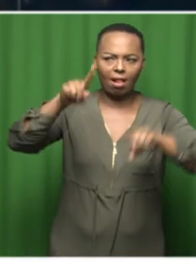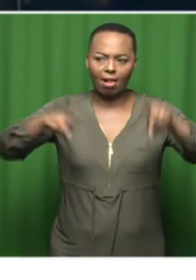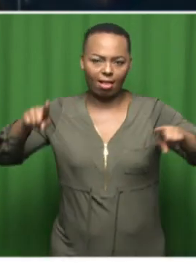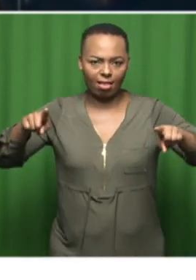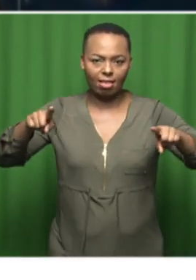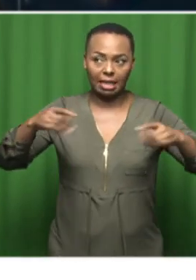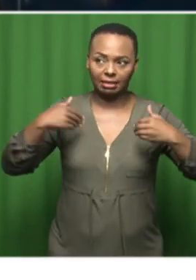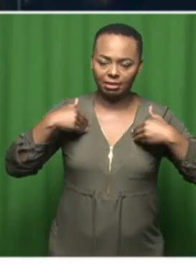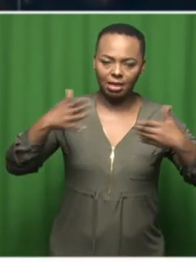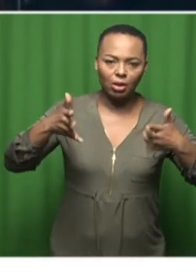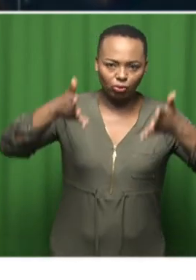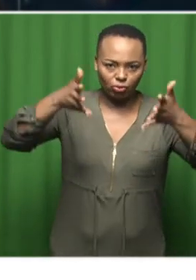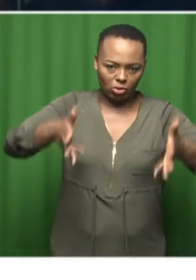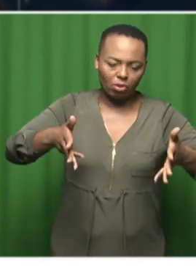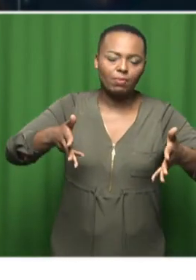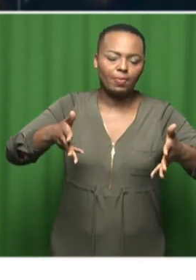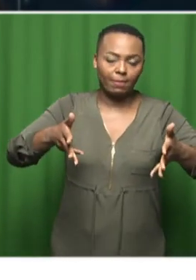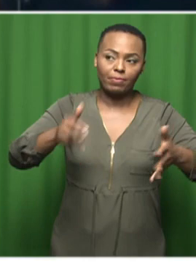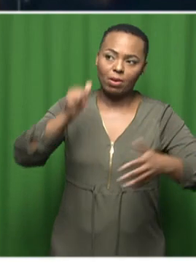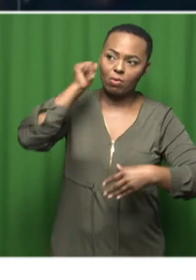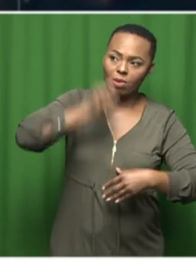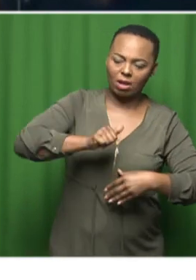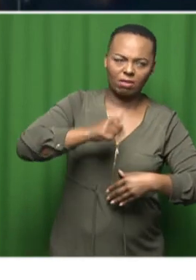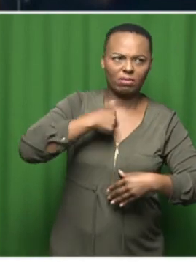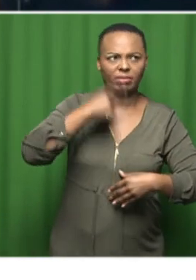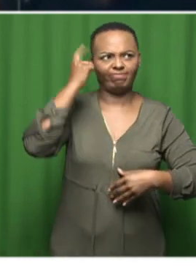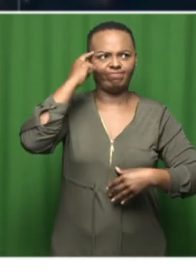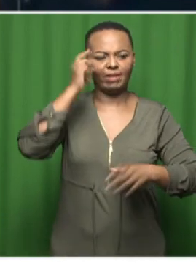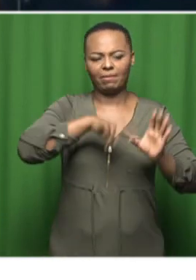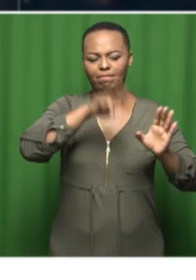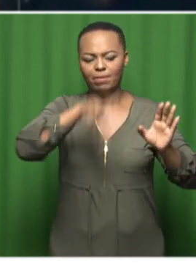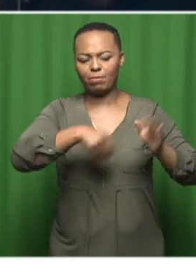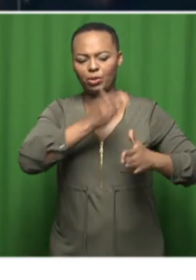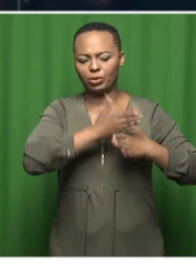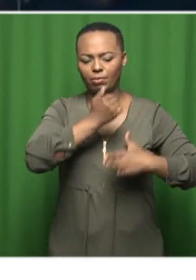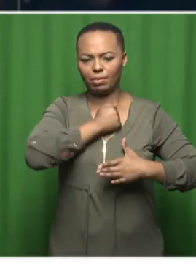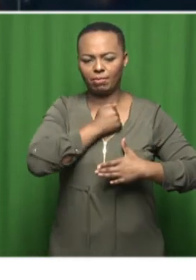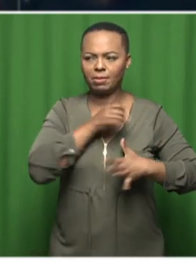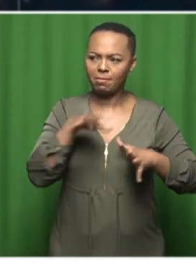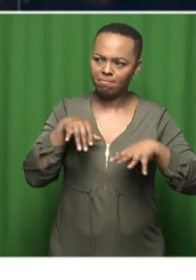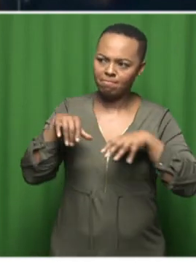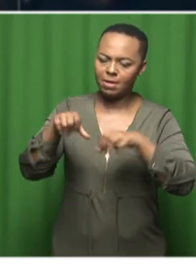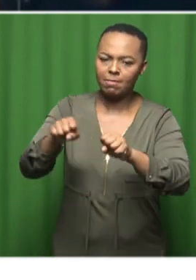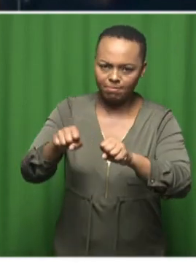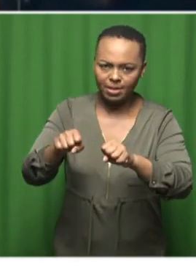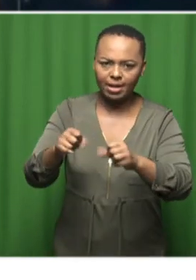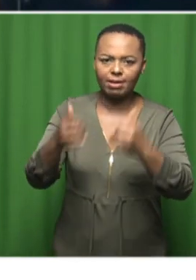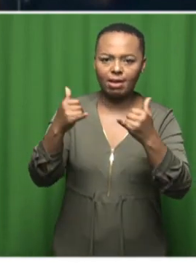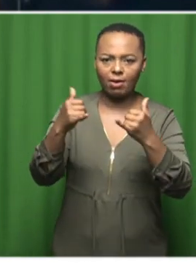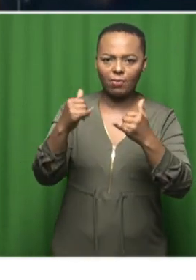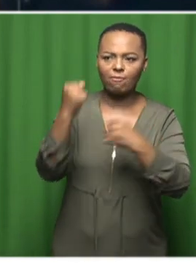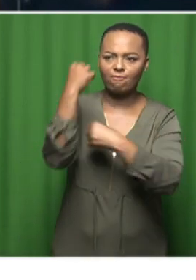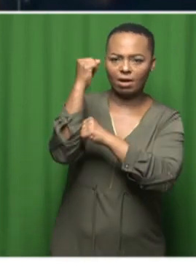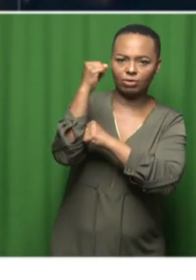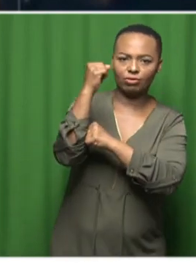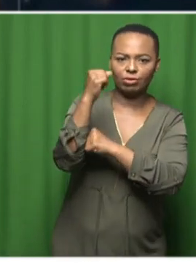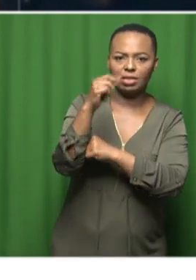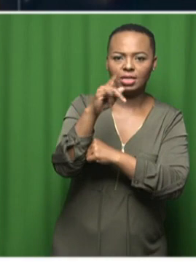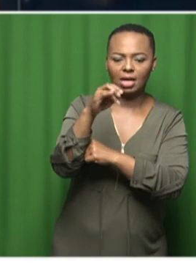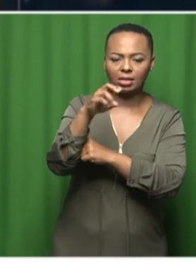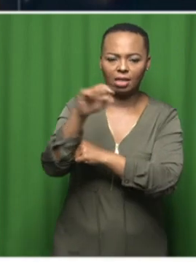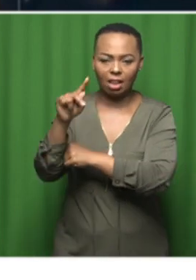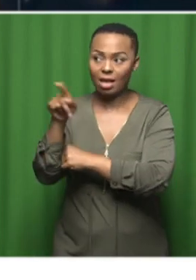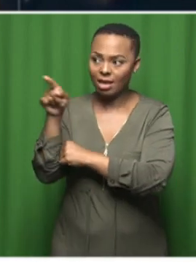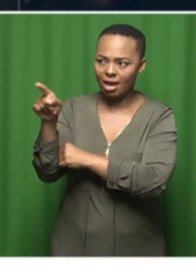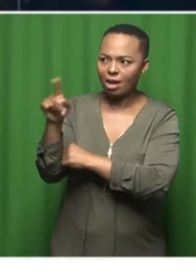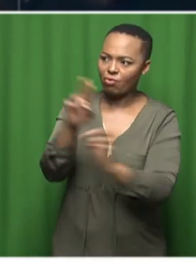And then when I quit my job, there was an opportunity to take over a glazing factory, and Nikhil was very amped for